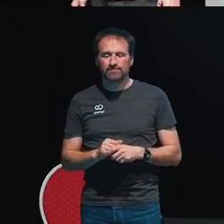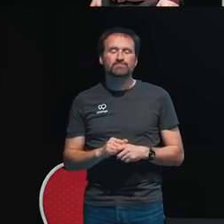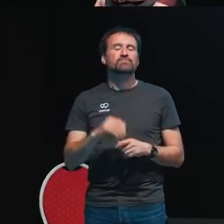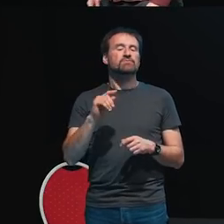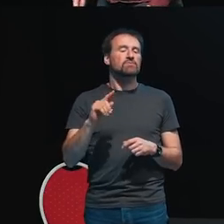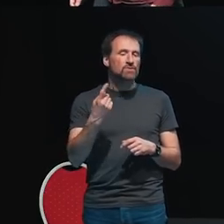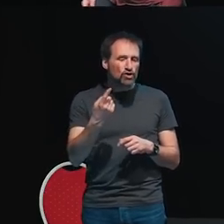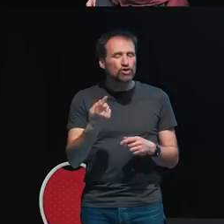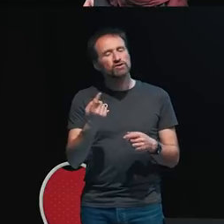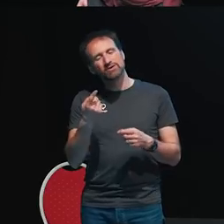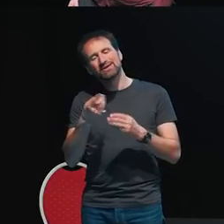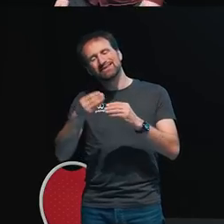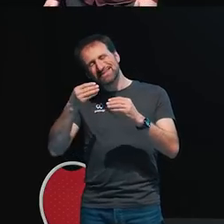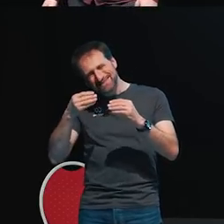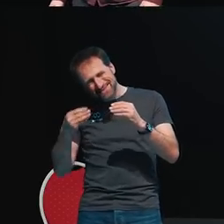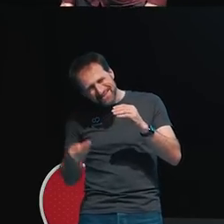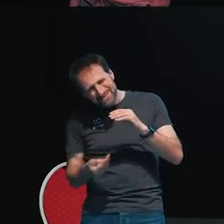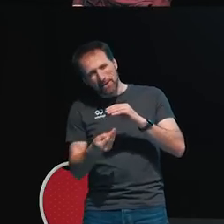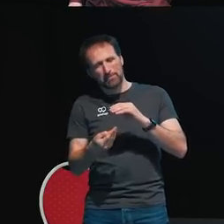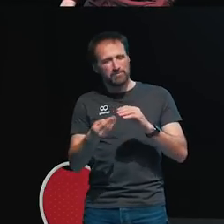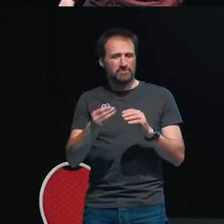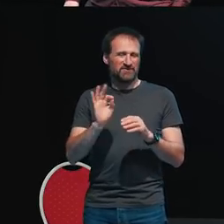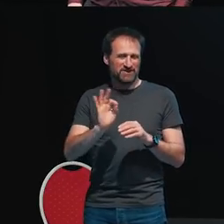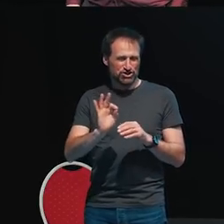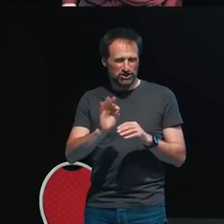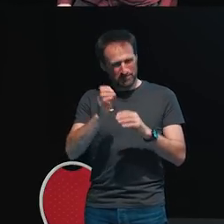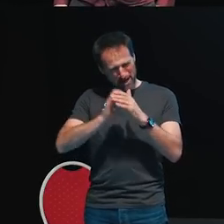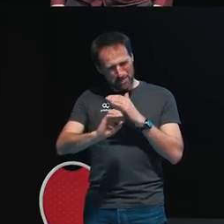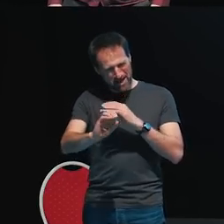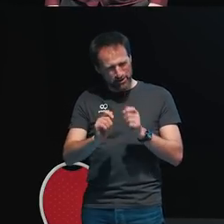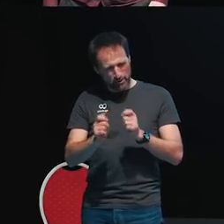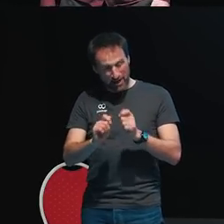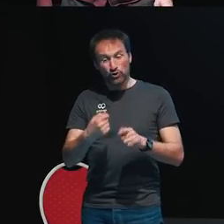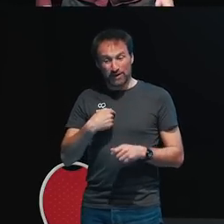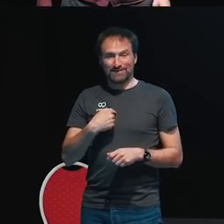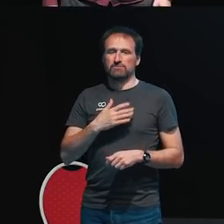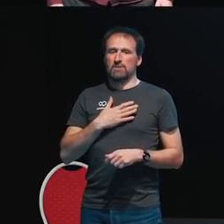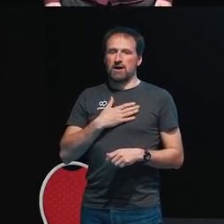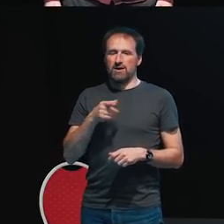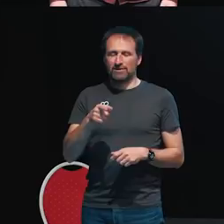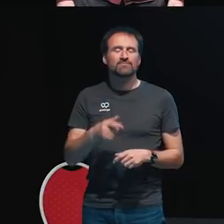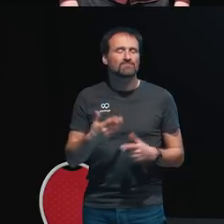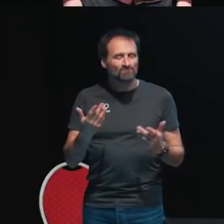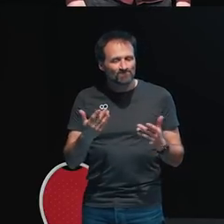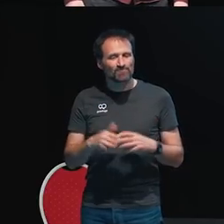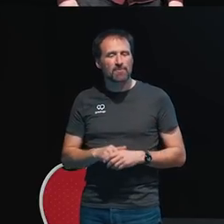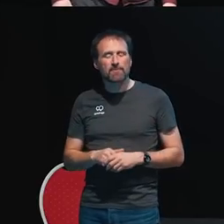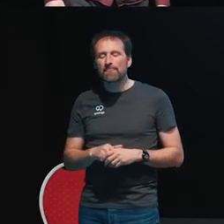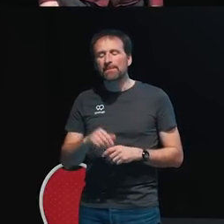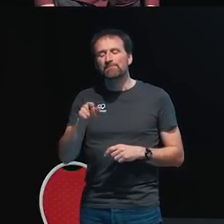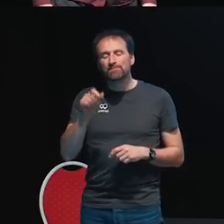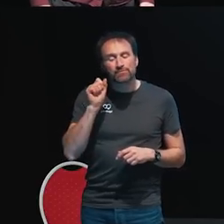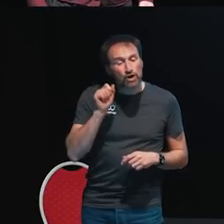And a sub-feature for the pipeline operator that I really like is it